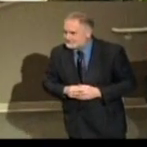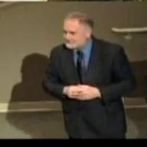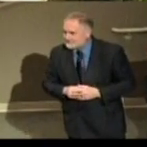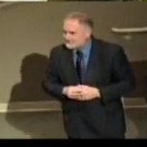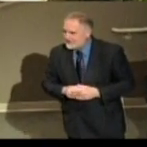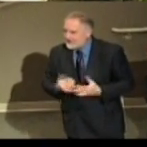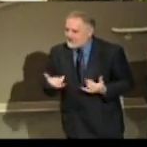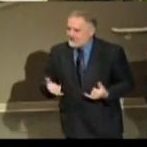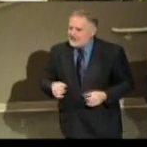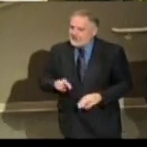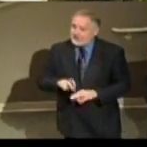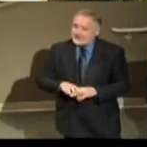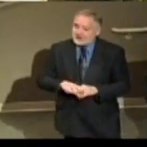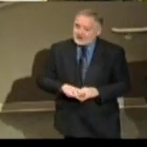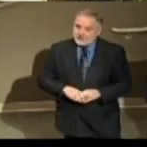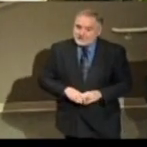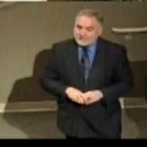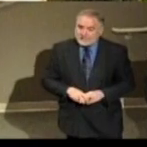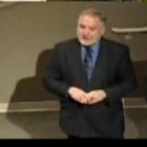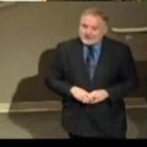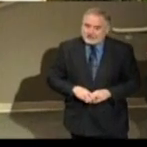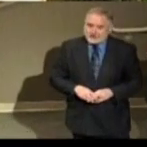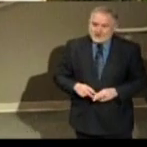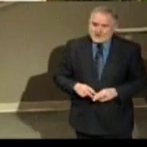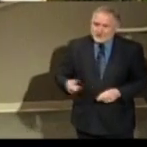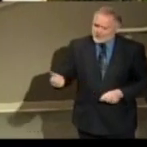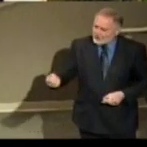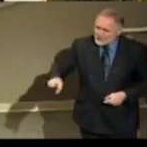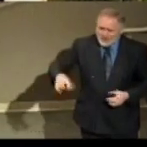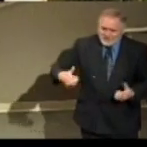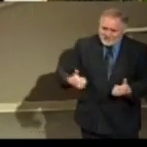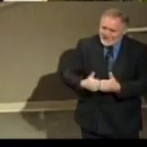Now I'm sitting there and I thought, you turned the game off.